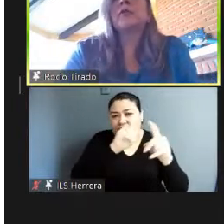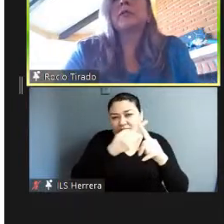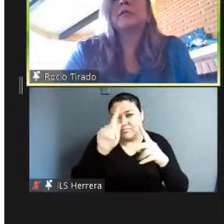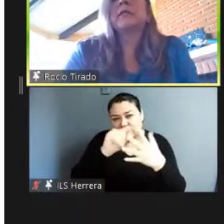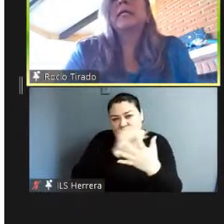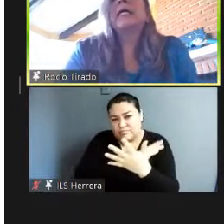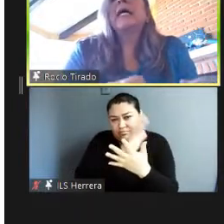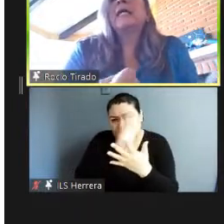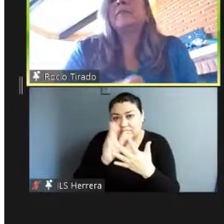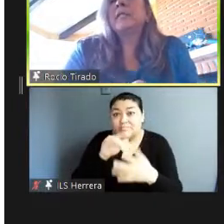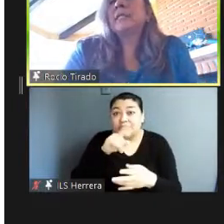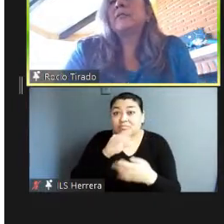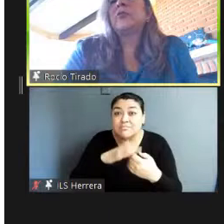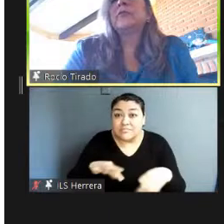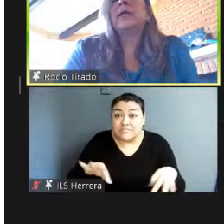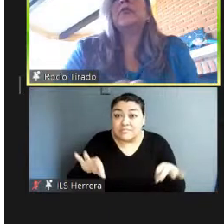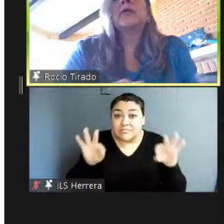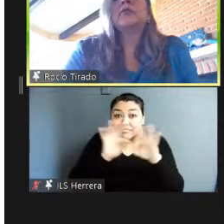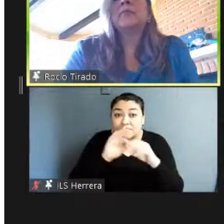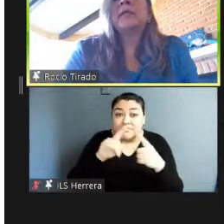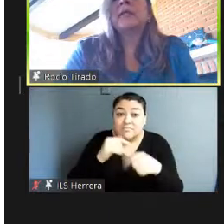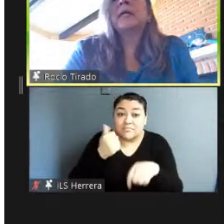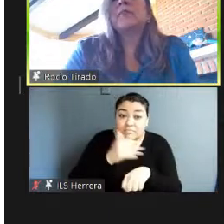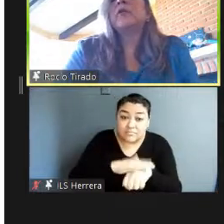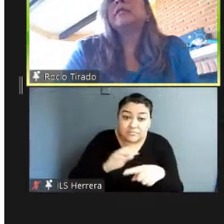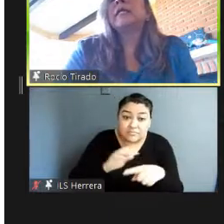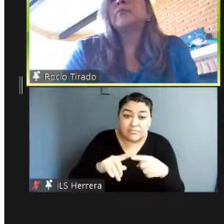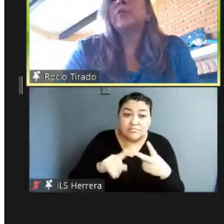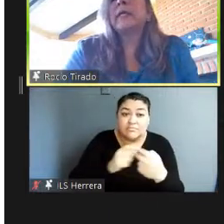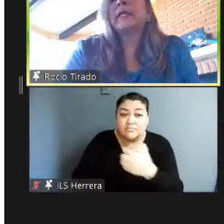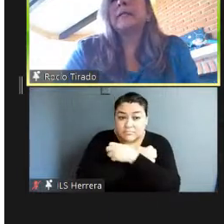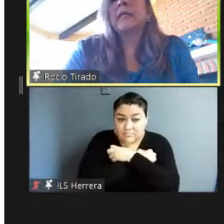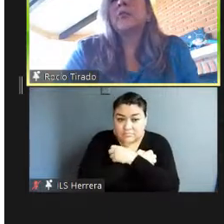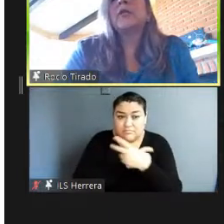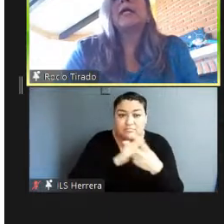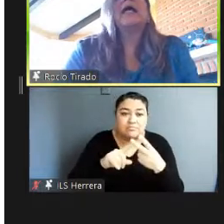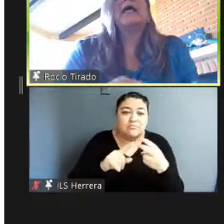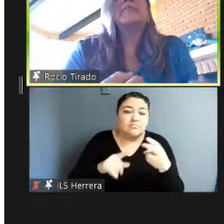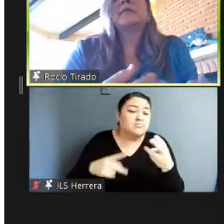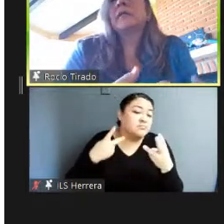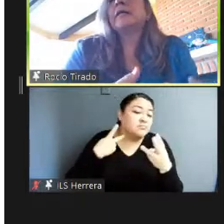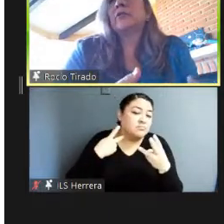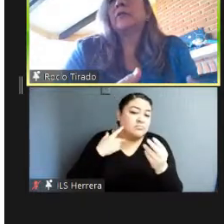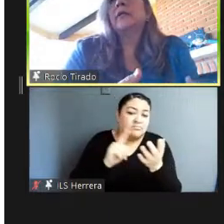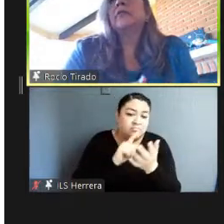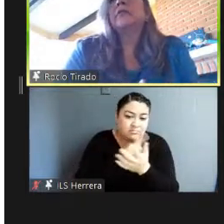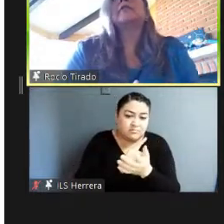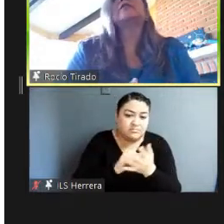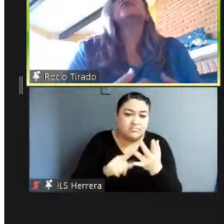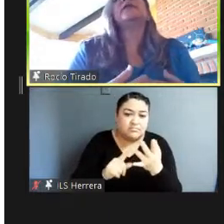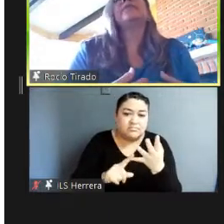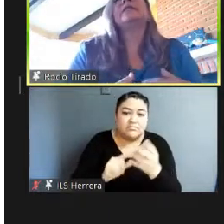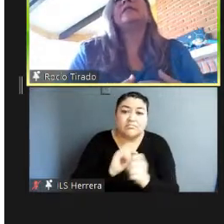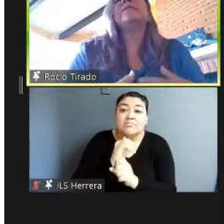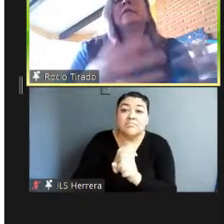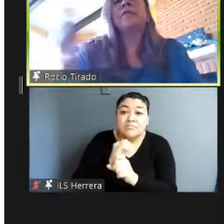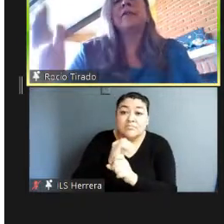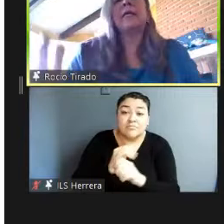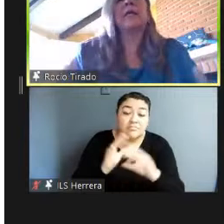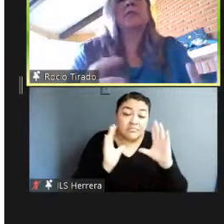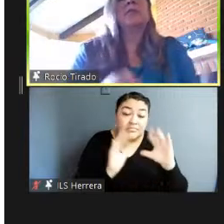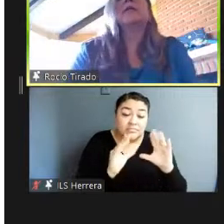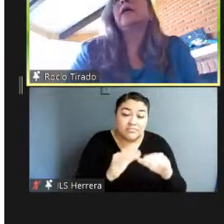What is the educational offer for professional development, management, medical education, public policies, and